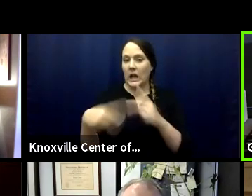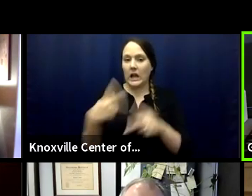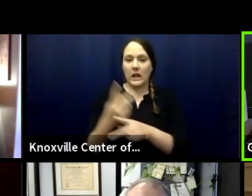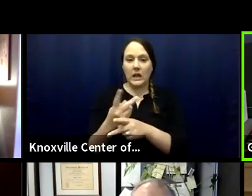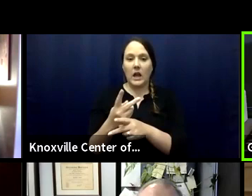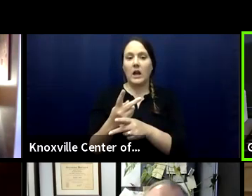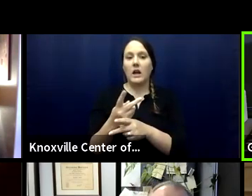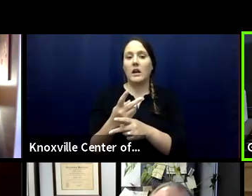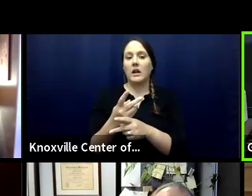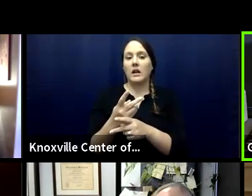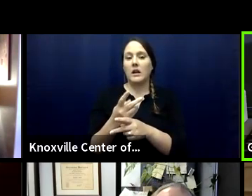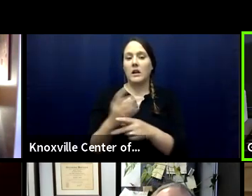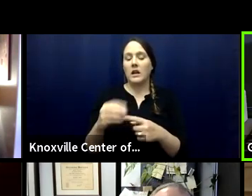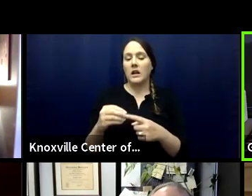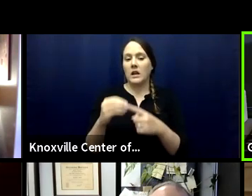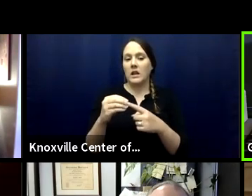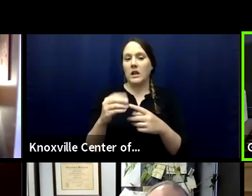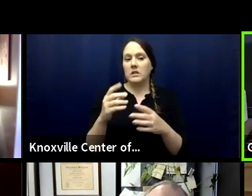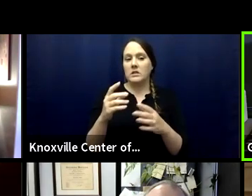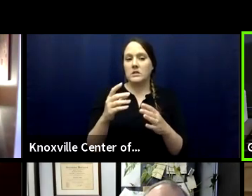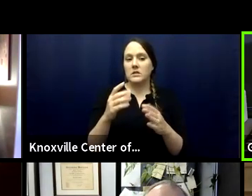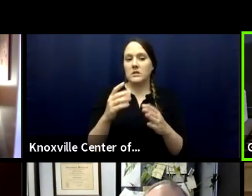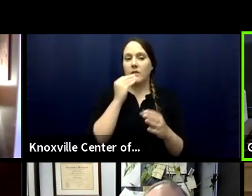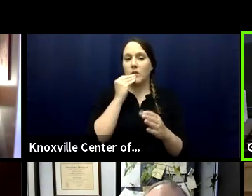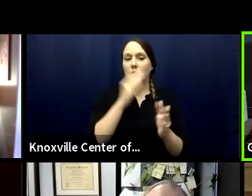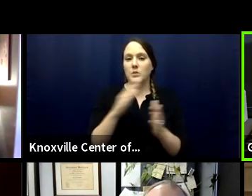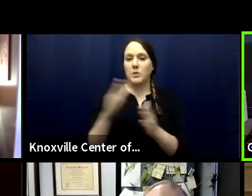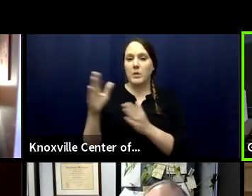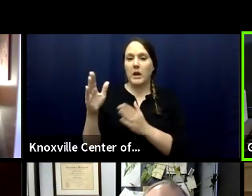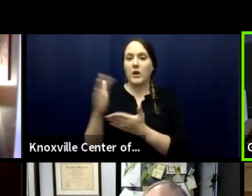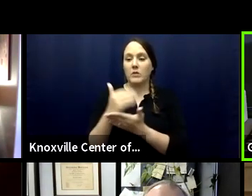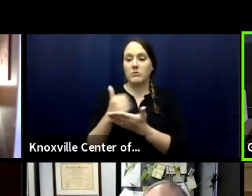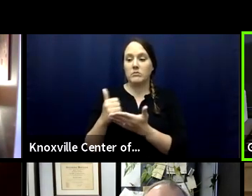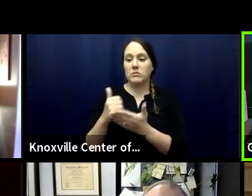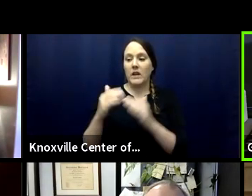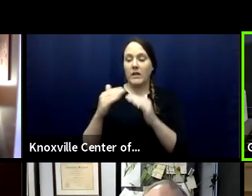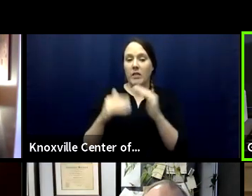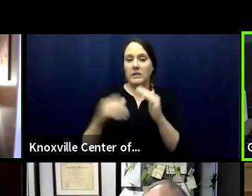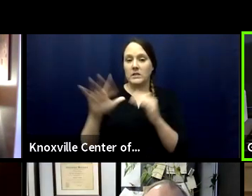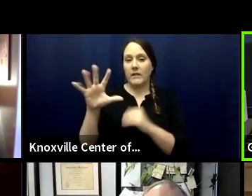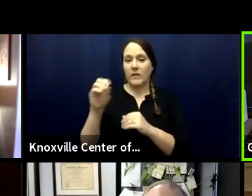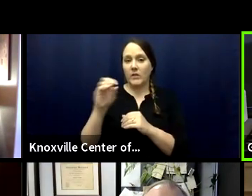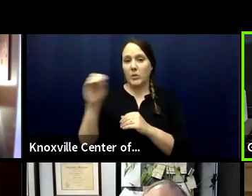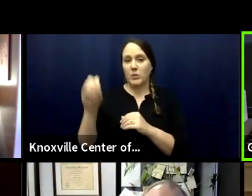or patrons and derives at least 50% of its gross revenue from the sale of prepared food.